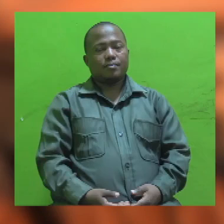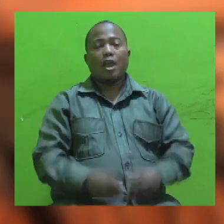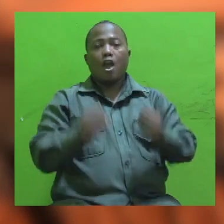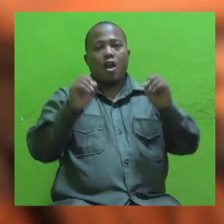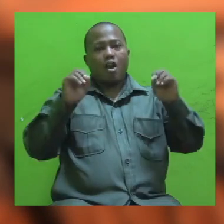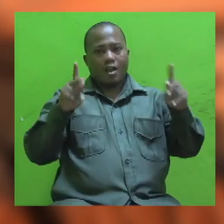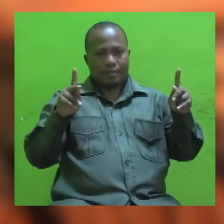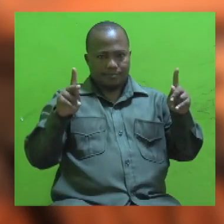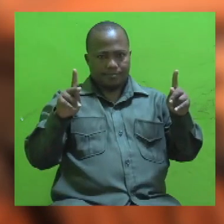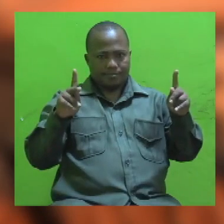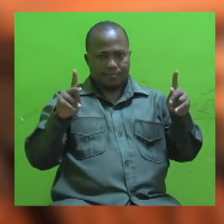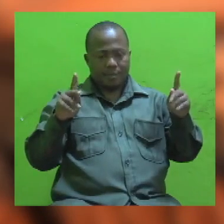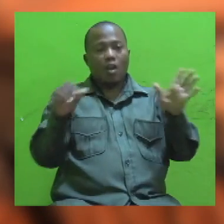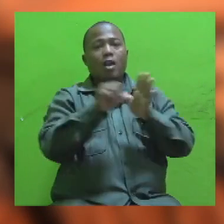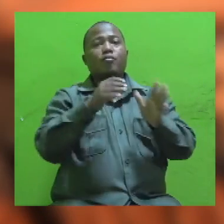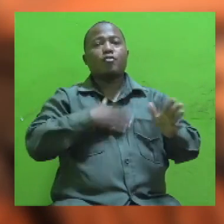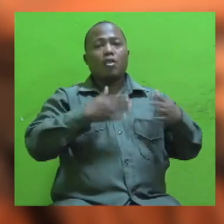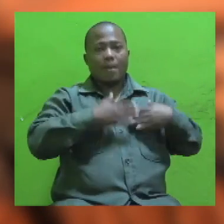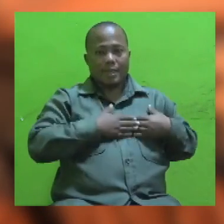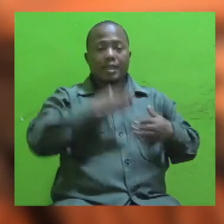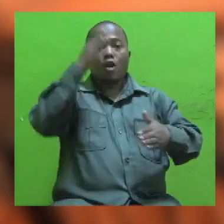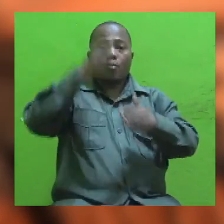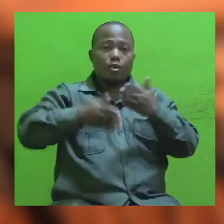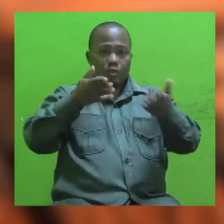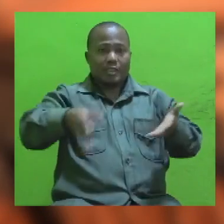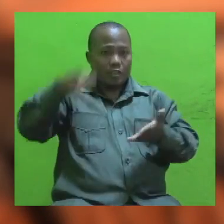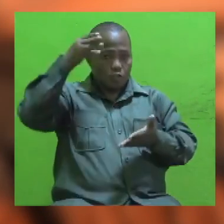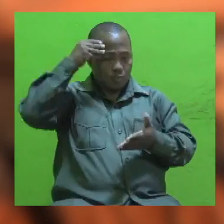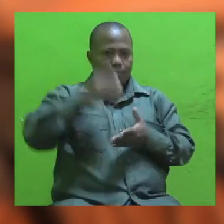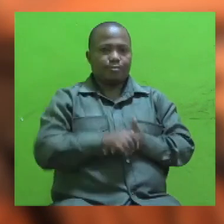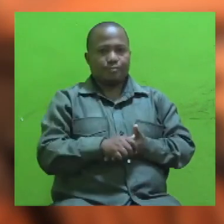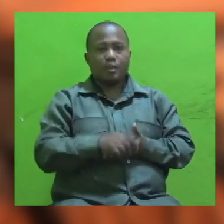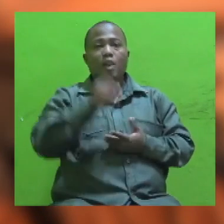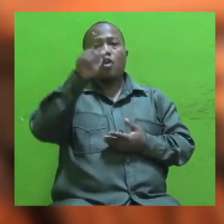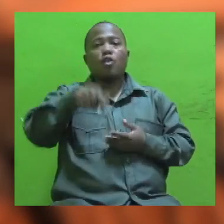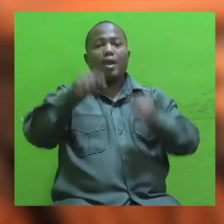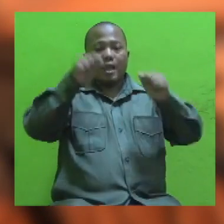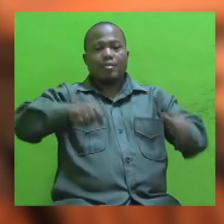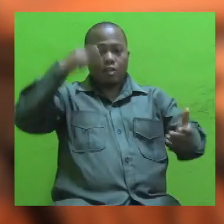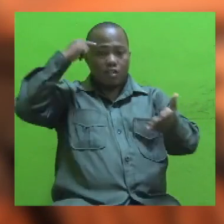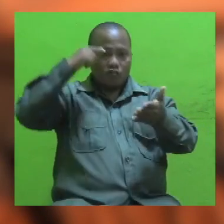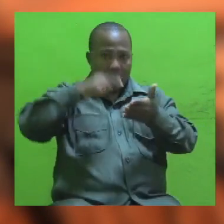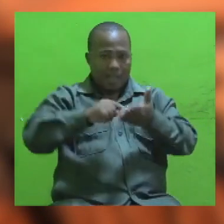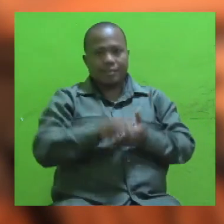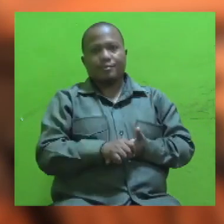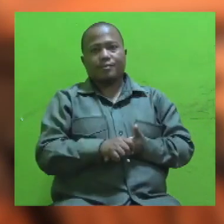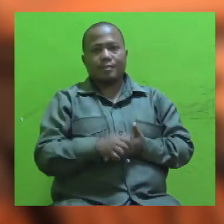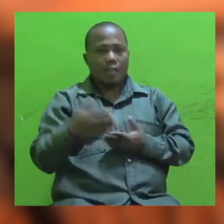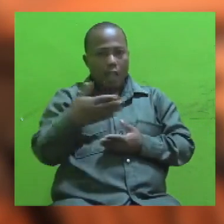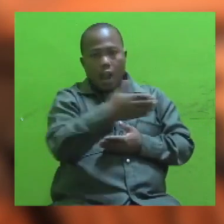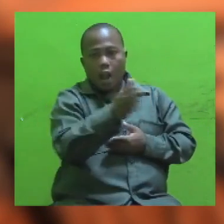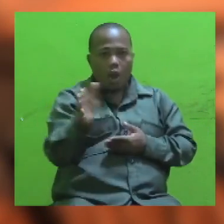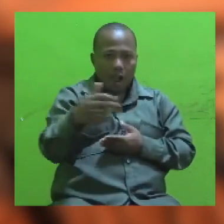So, my dear student, by the end of this lesson, you will be able to define the local